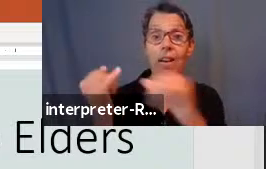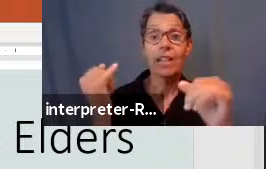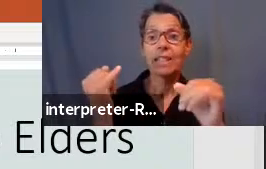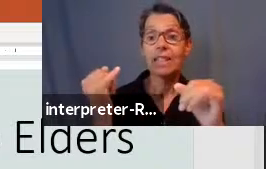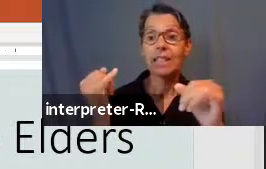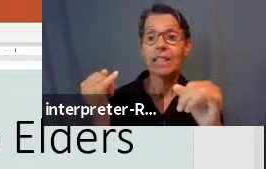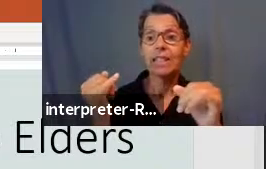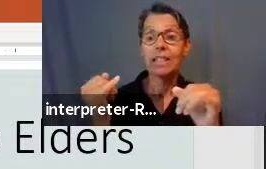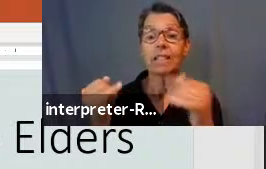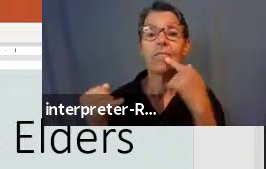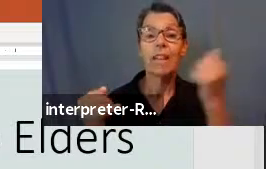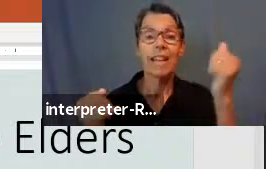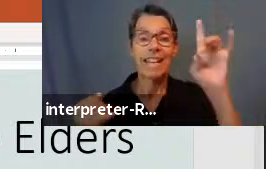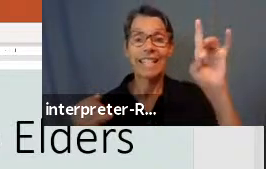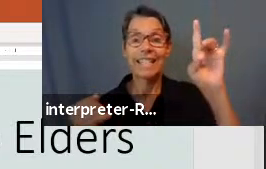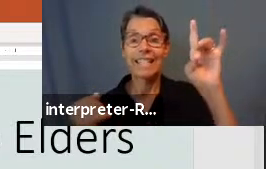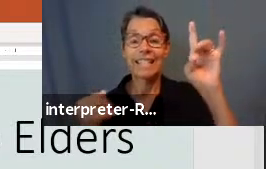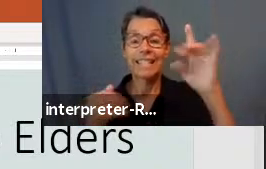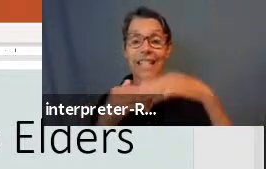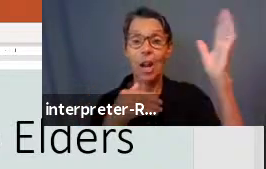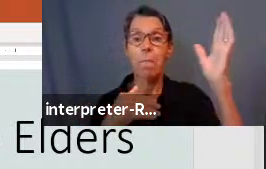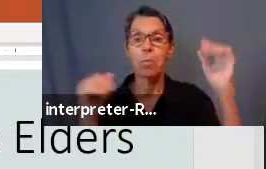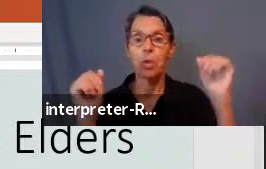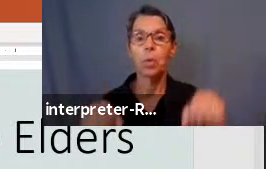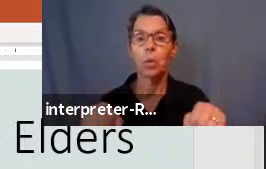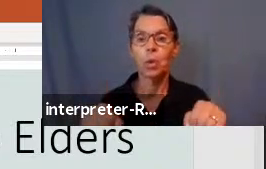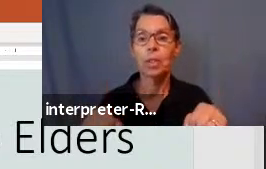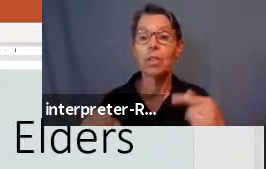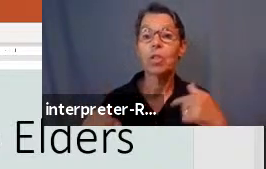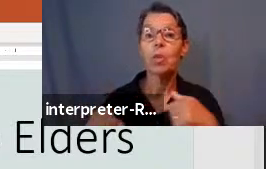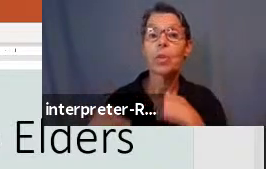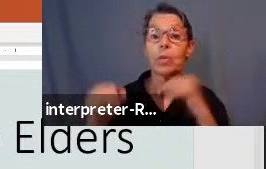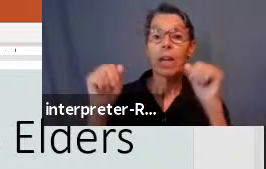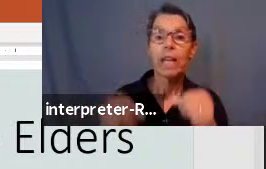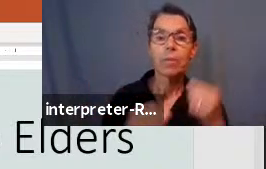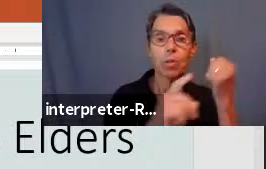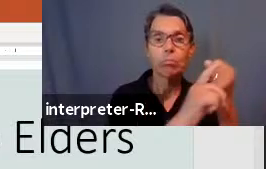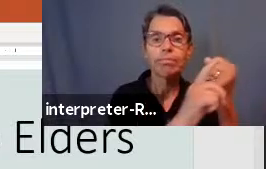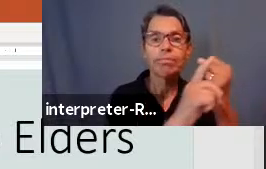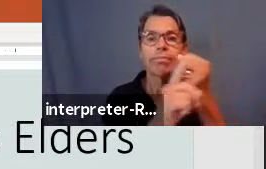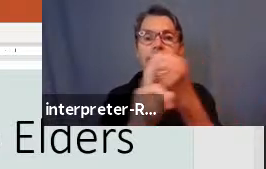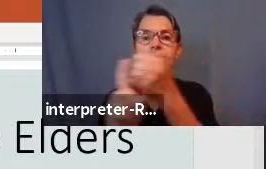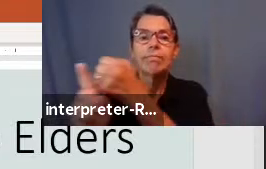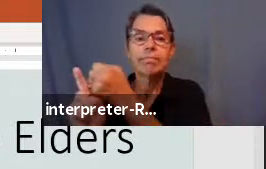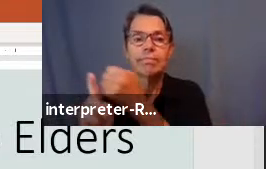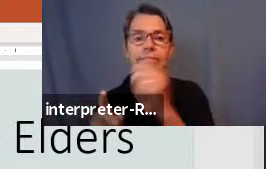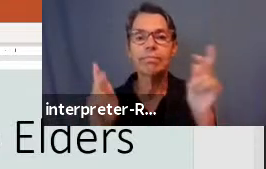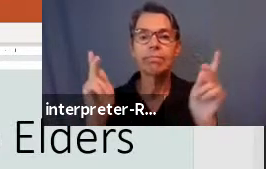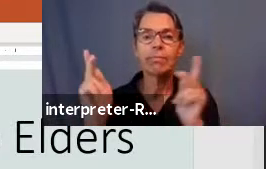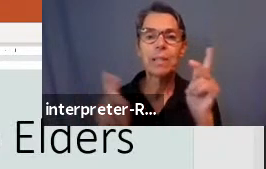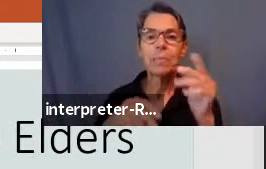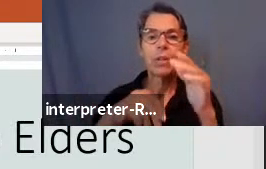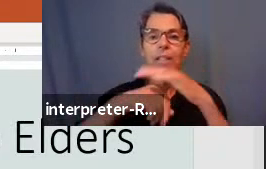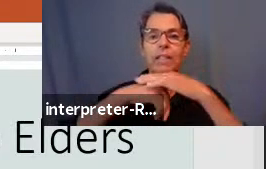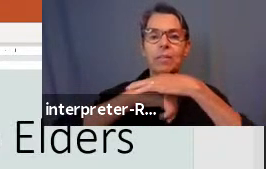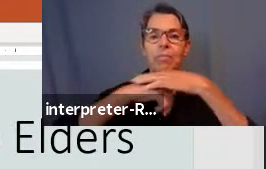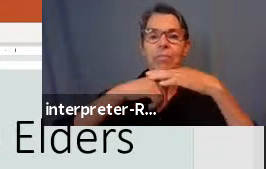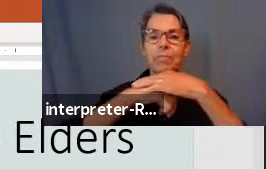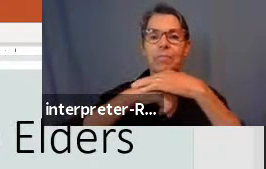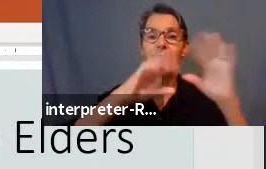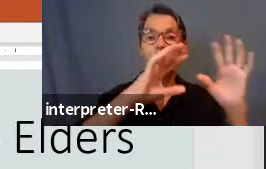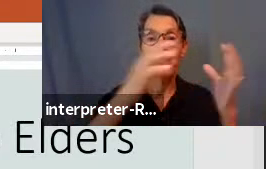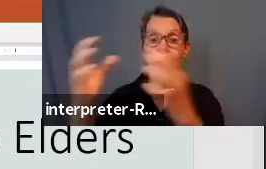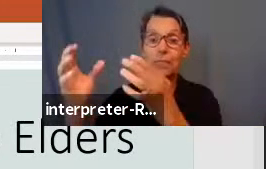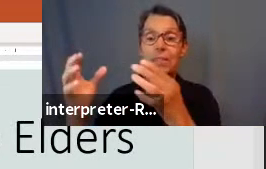ages 18 and up. So we were able to hit some of those areas in the Native American population much